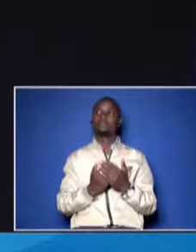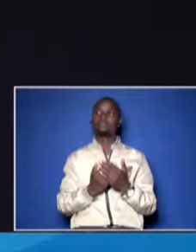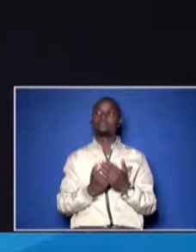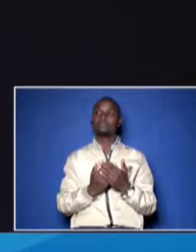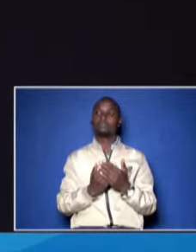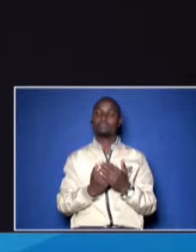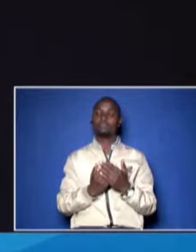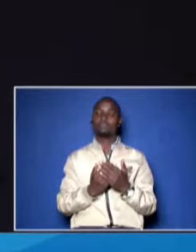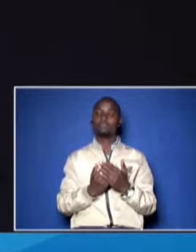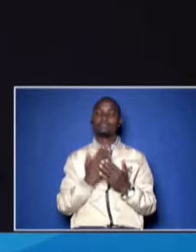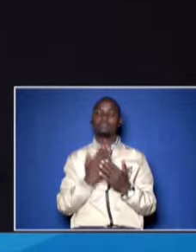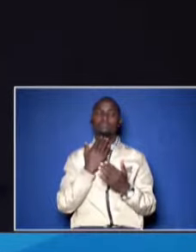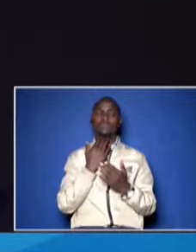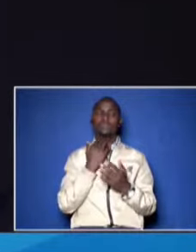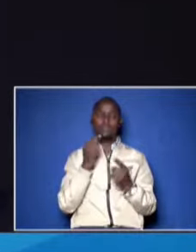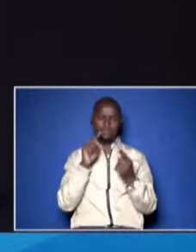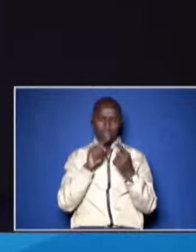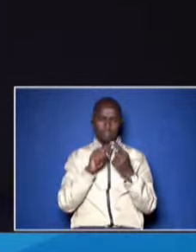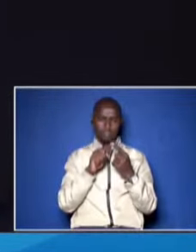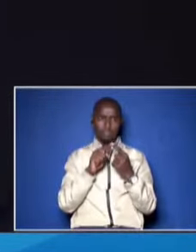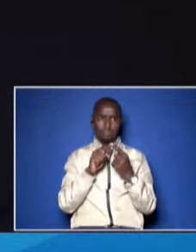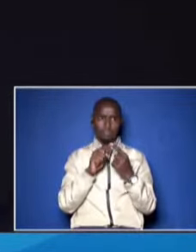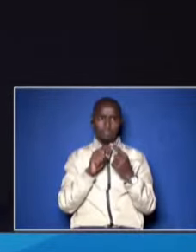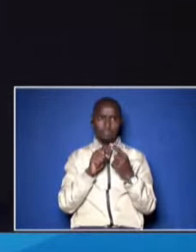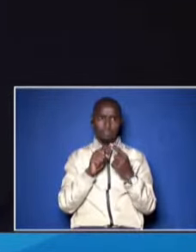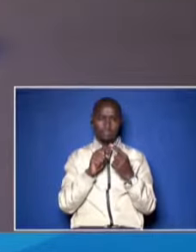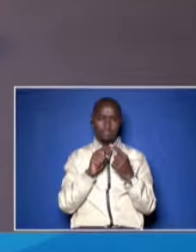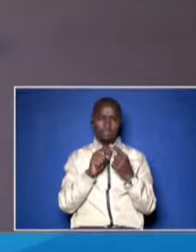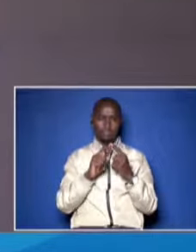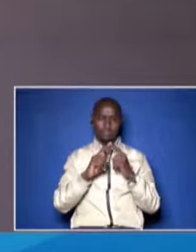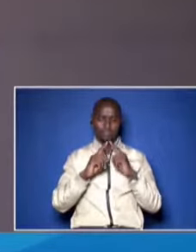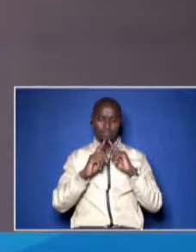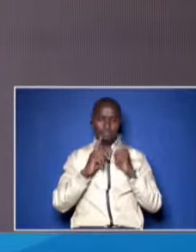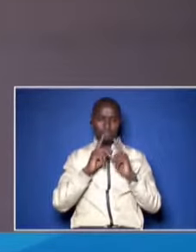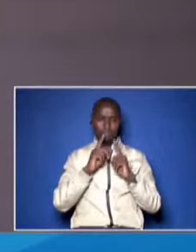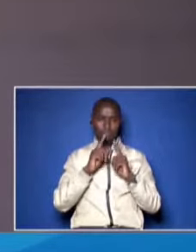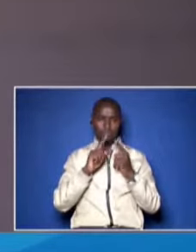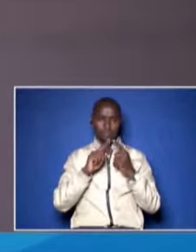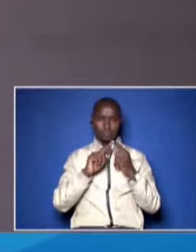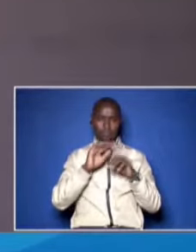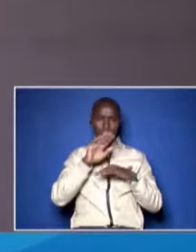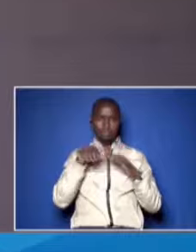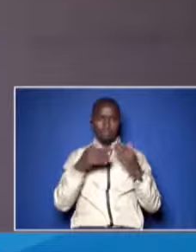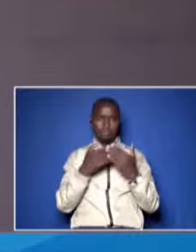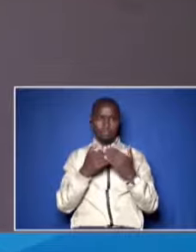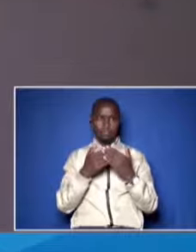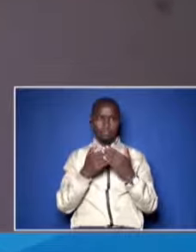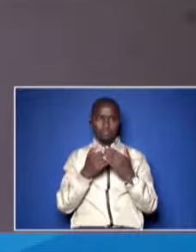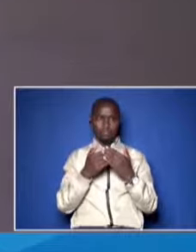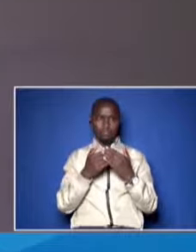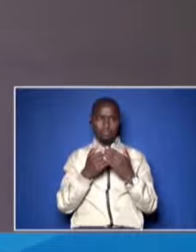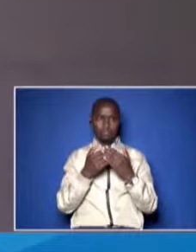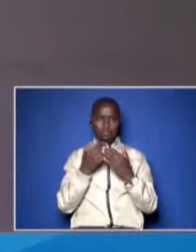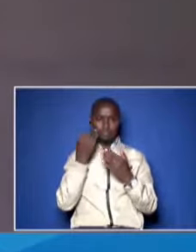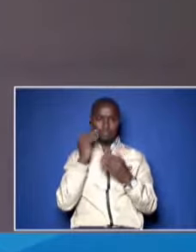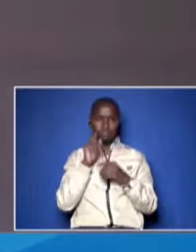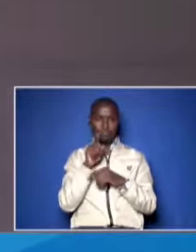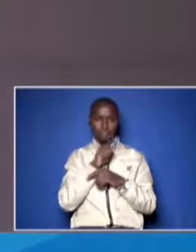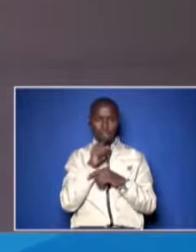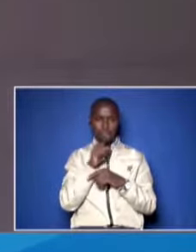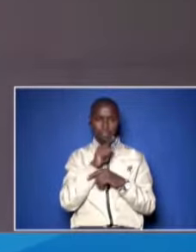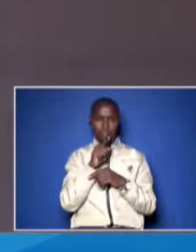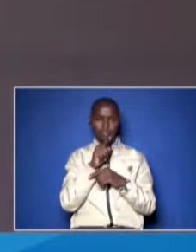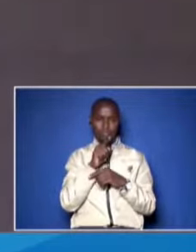you I want to speak to all of you God's